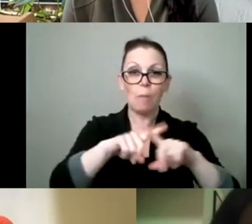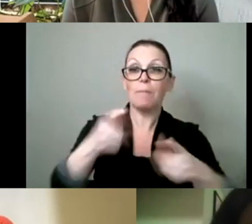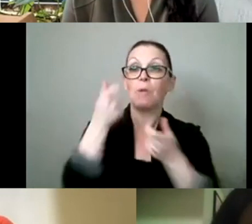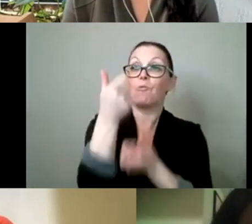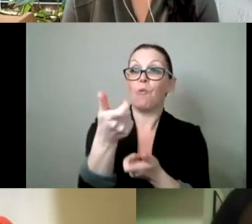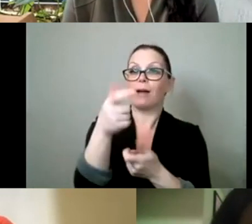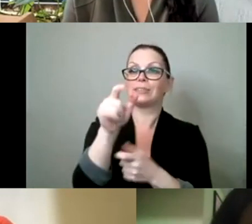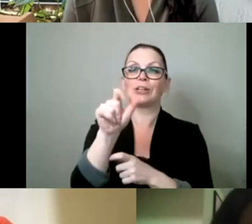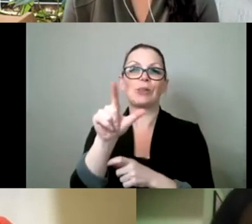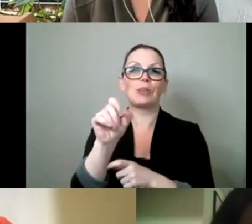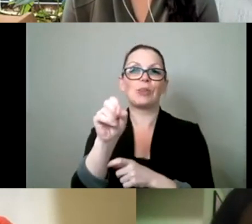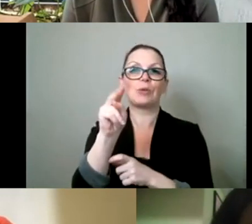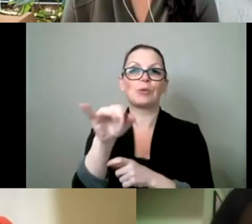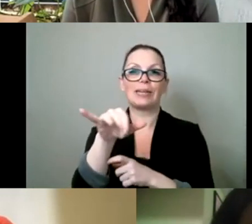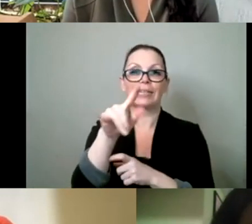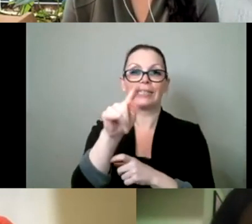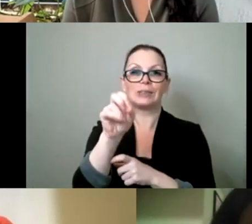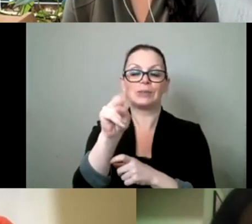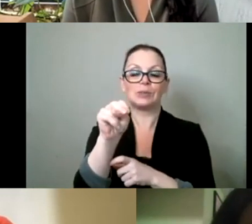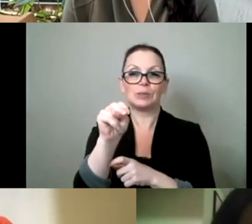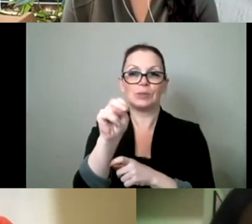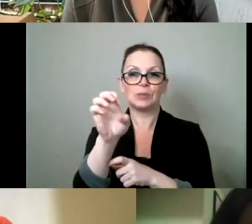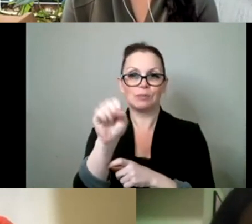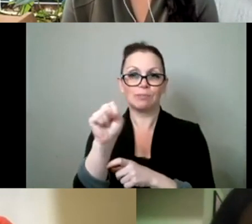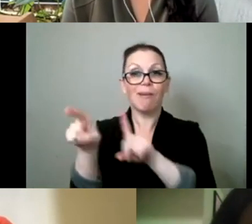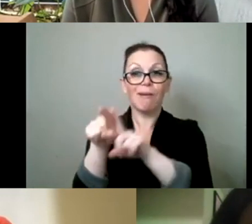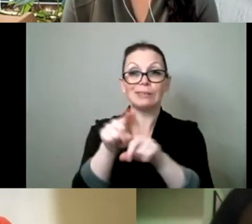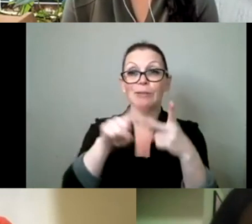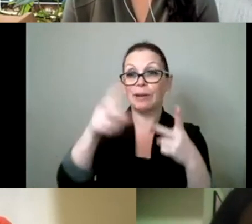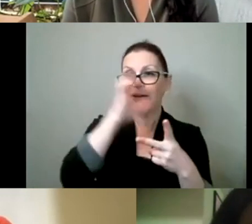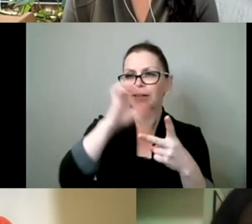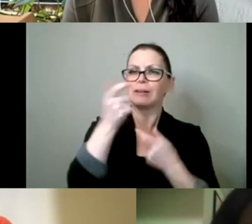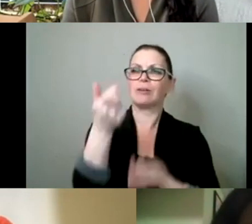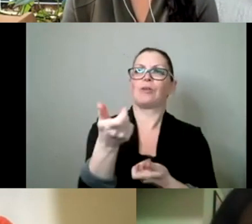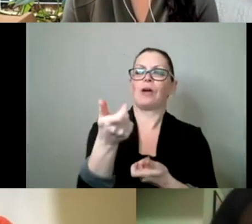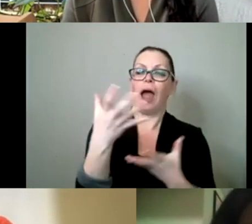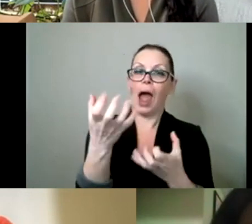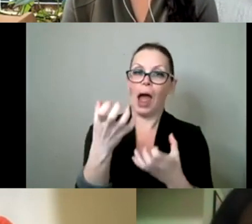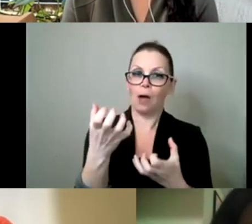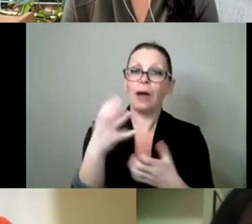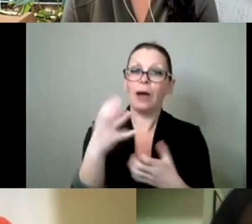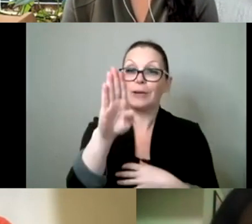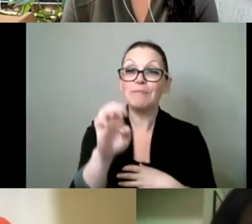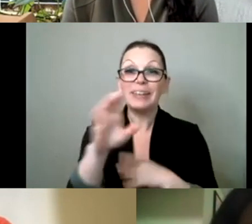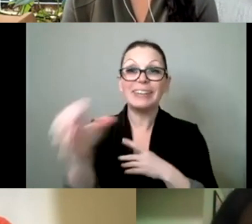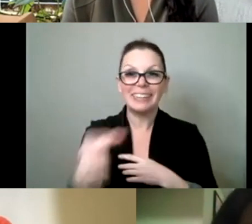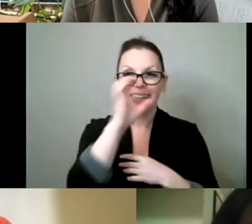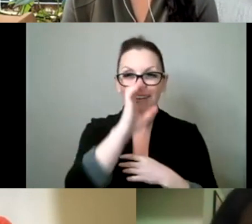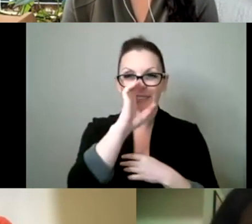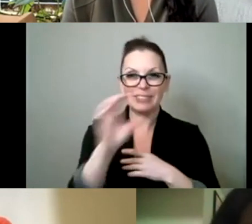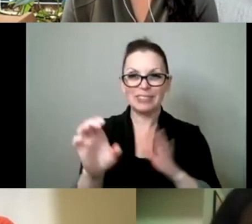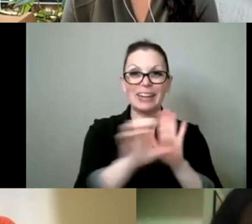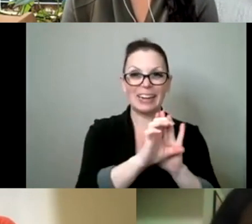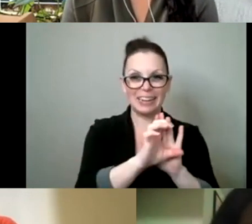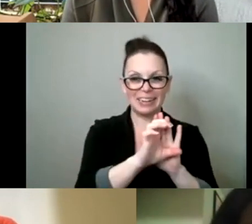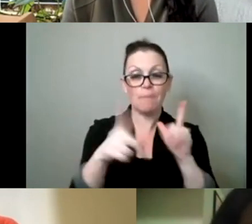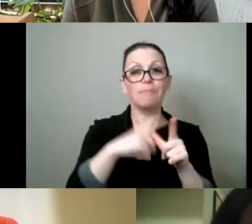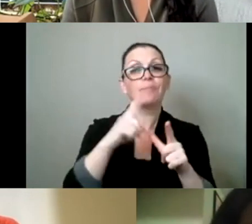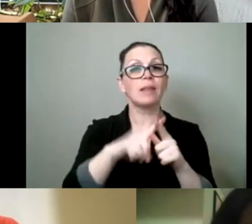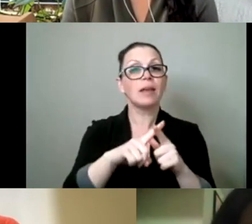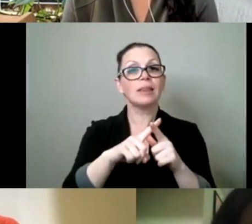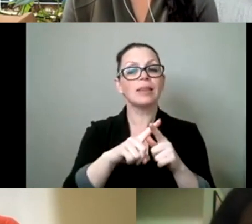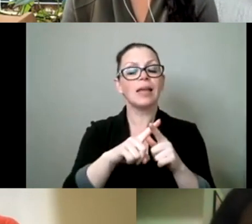Tunes growing up and all, you know, cartoons, I was like, I want to be a cartoon character. And then when I